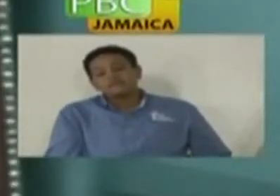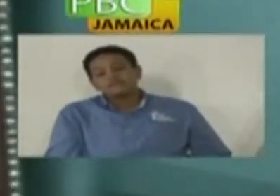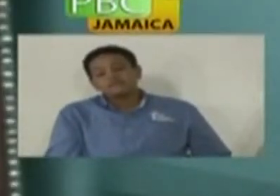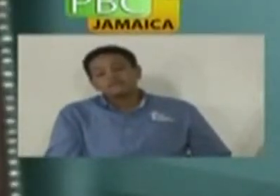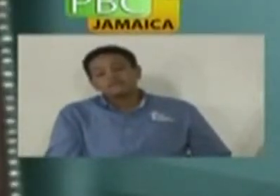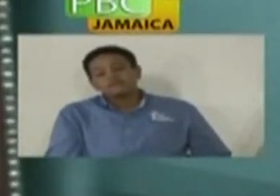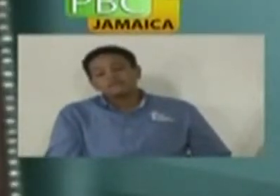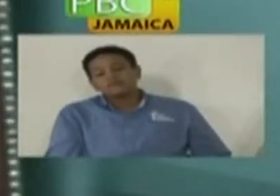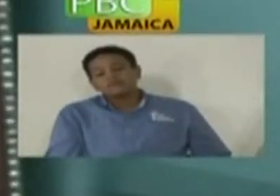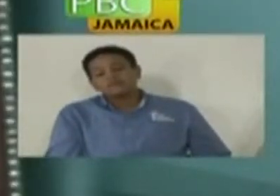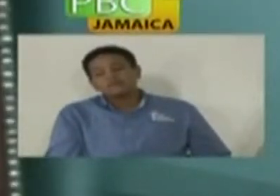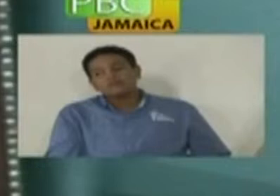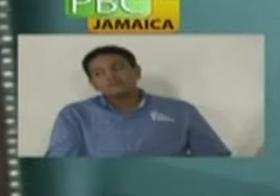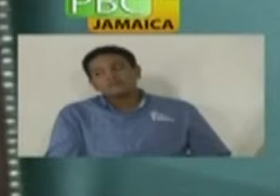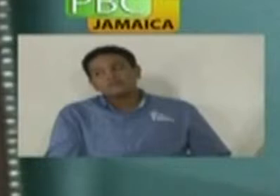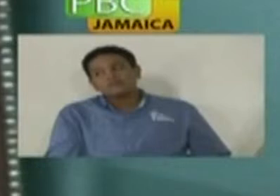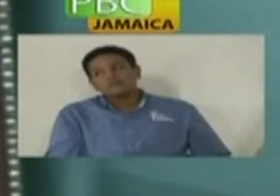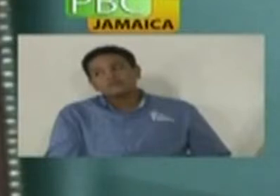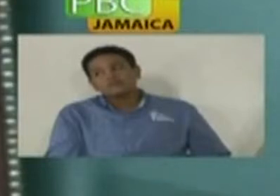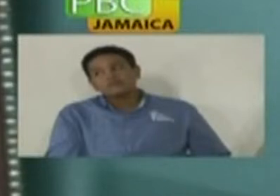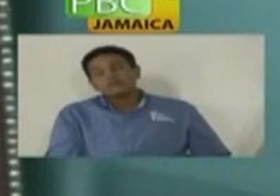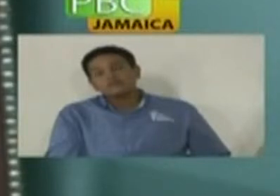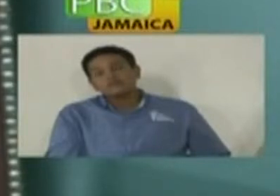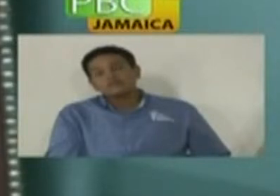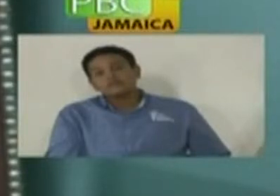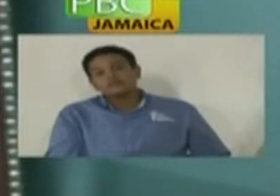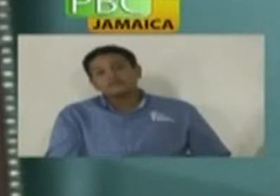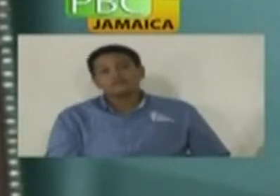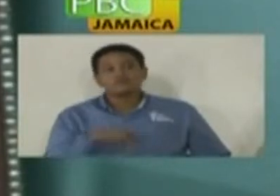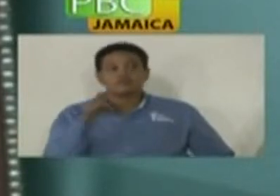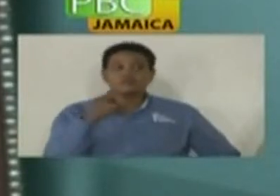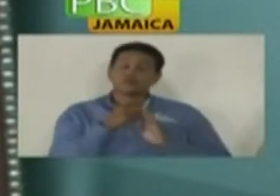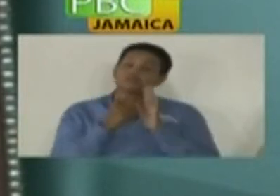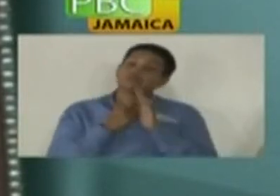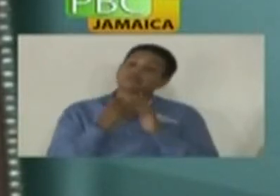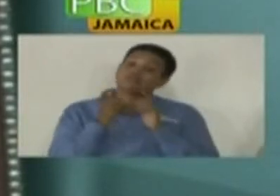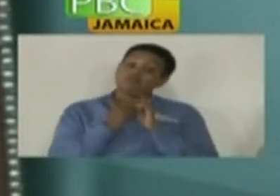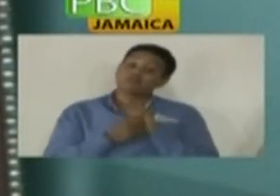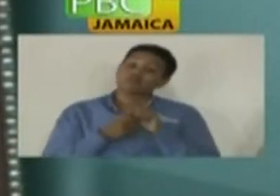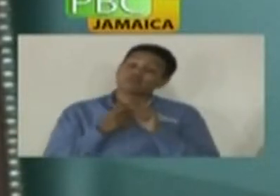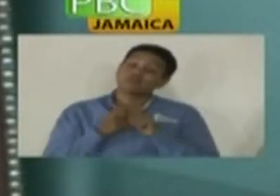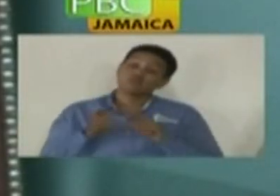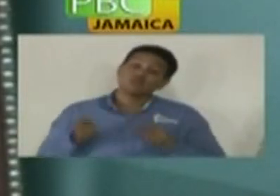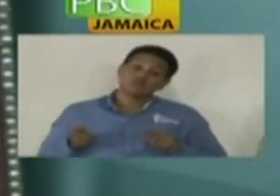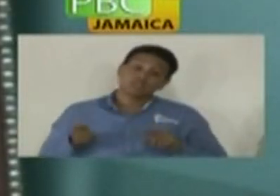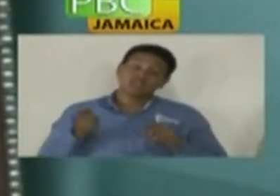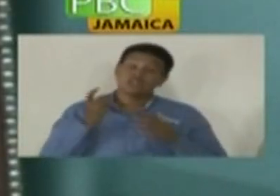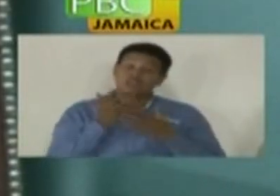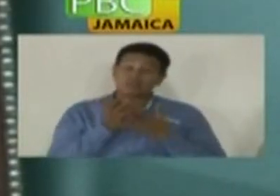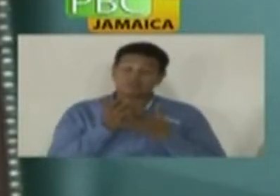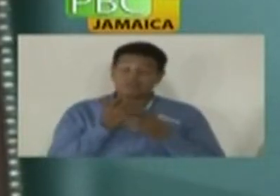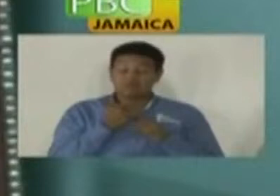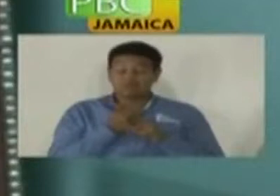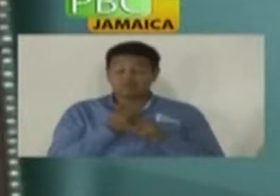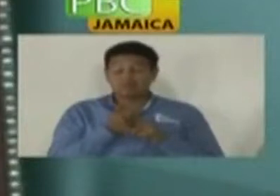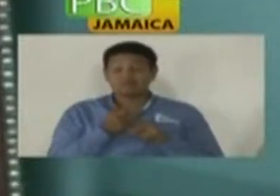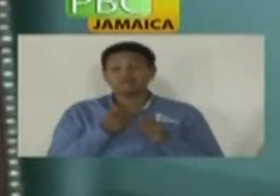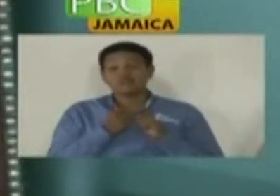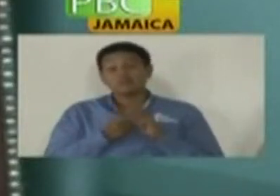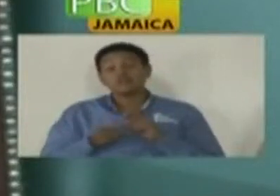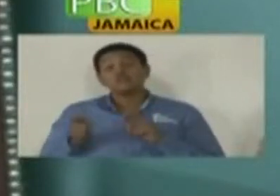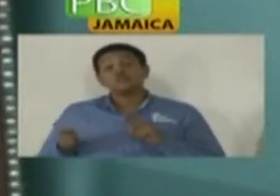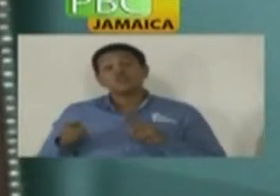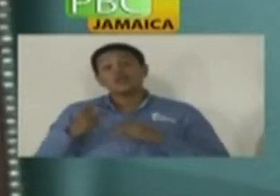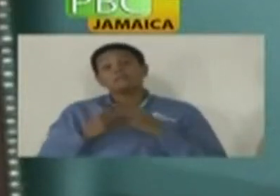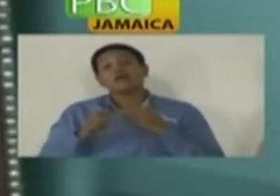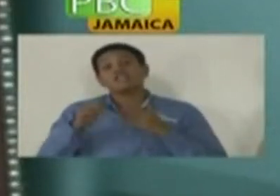an act to amend the Judicature Appellate Jurisdiction Act and a bill entitled an act to amend the Judicature